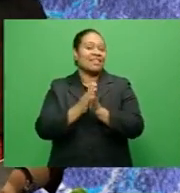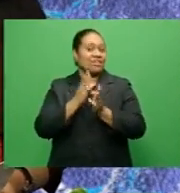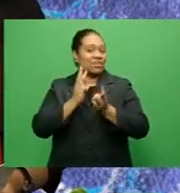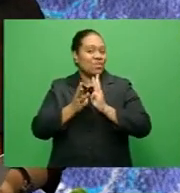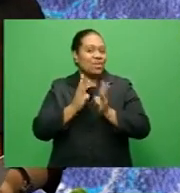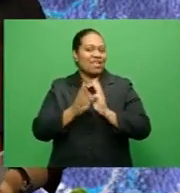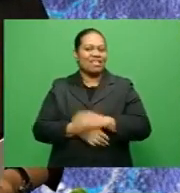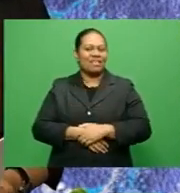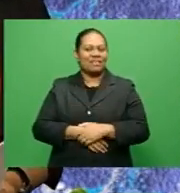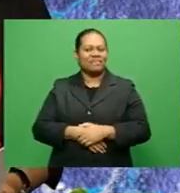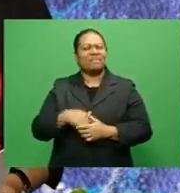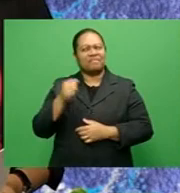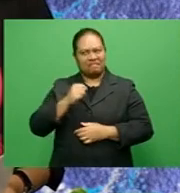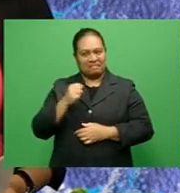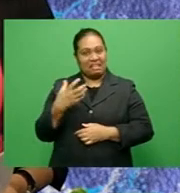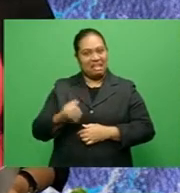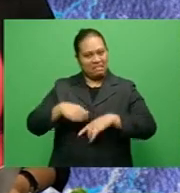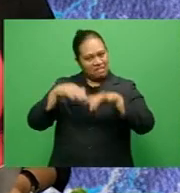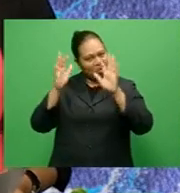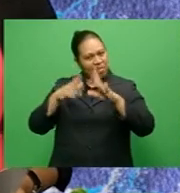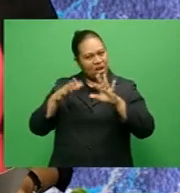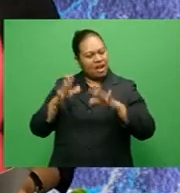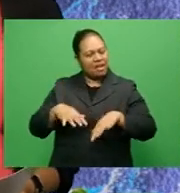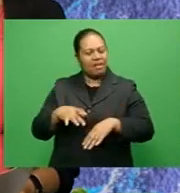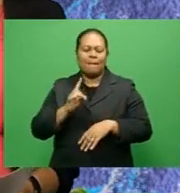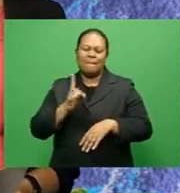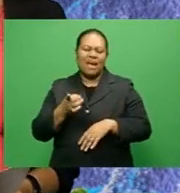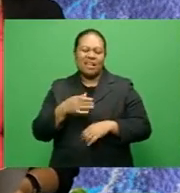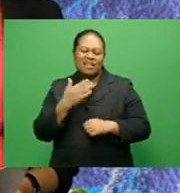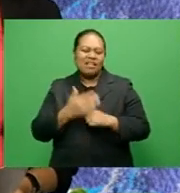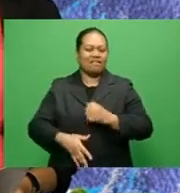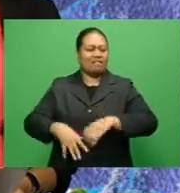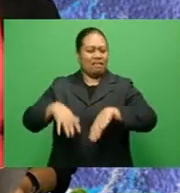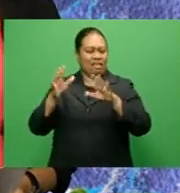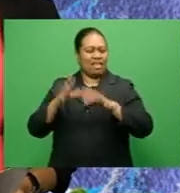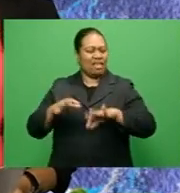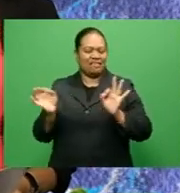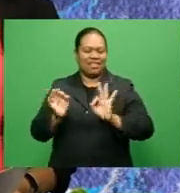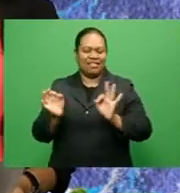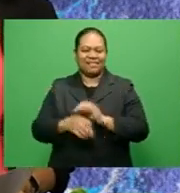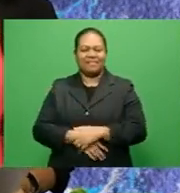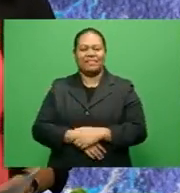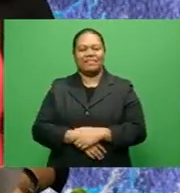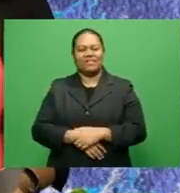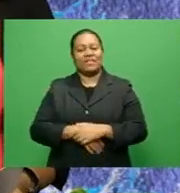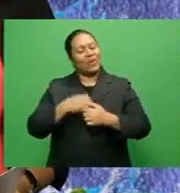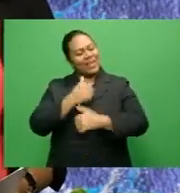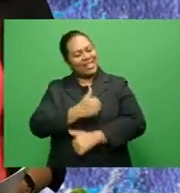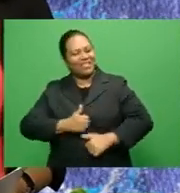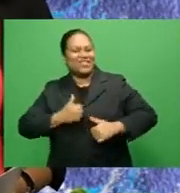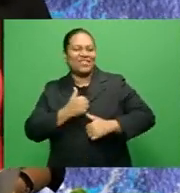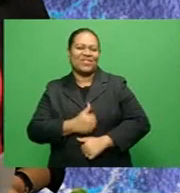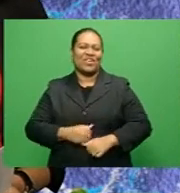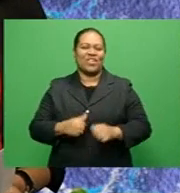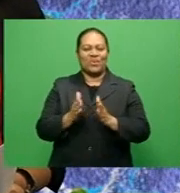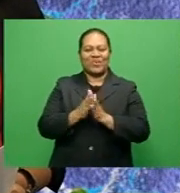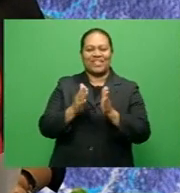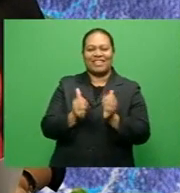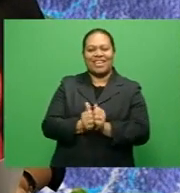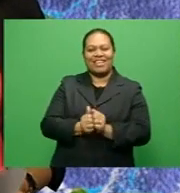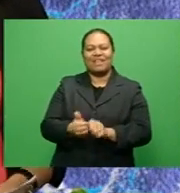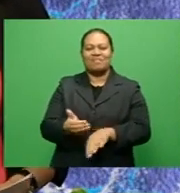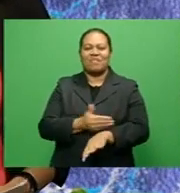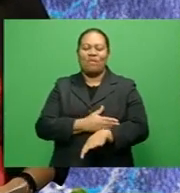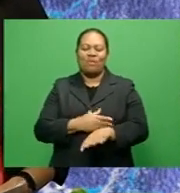here comes rain, but it won't be extreme, just few passing showers. So enjoy your last weekend for the